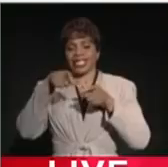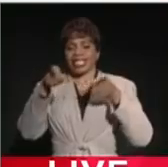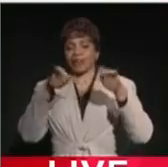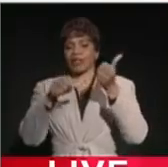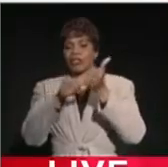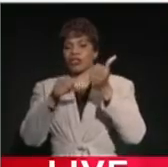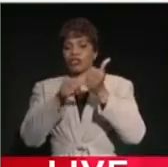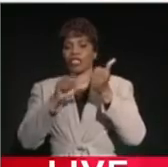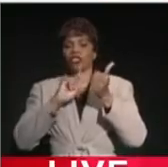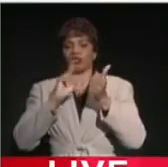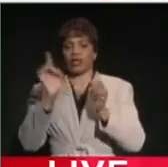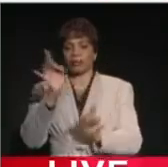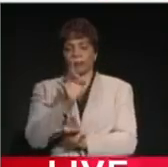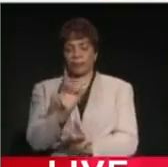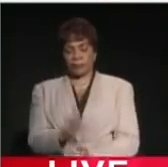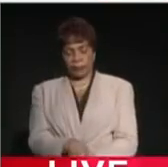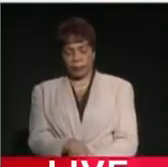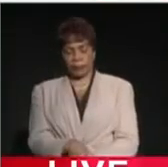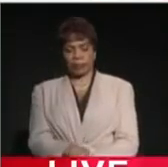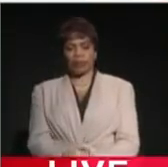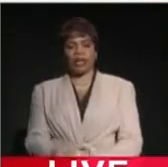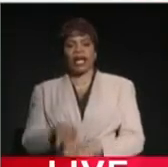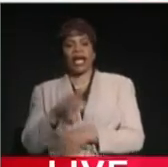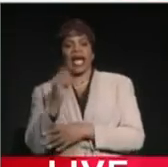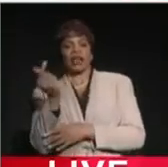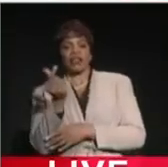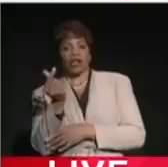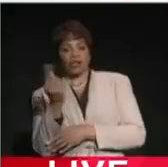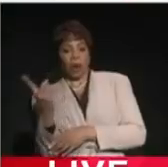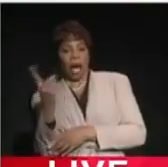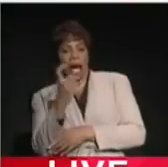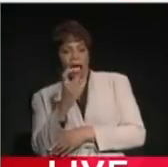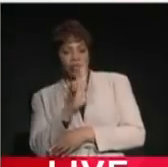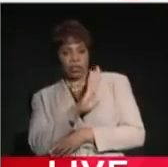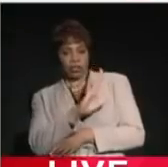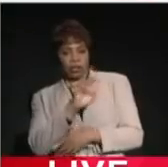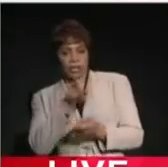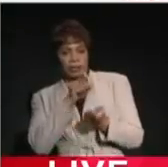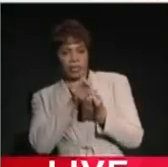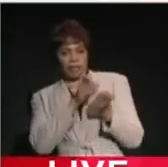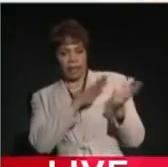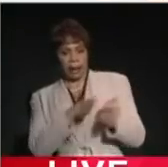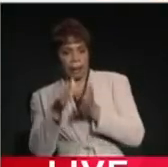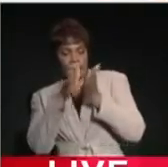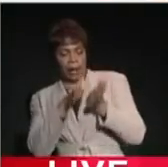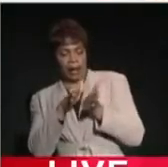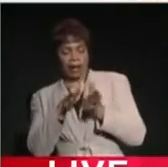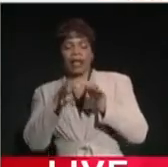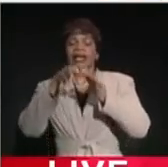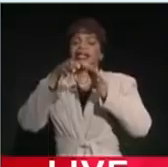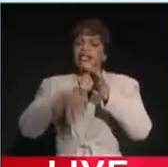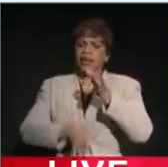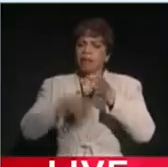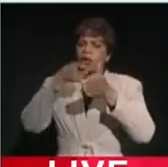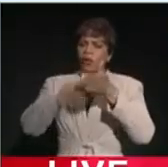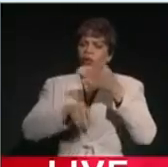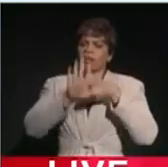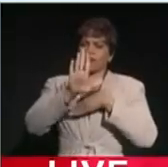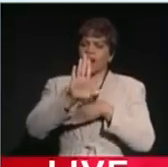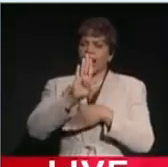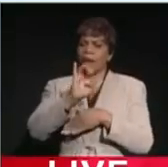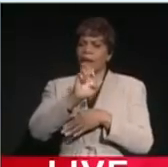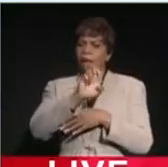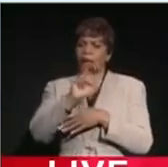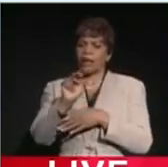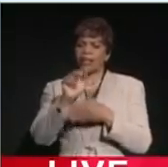kicked down the road. All right. And Ms. Guadagno, I'd like to know your specific plan. So very simply, it's going to cost $5 billion in